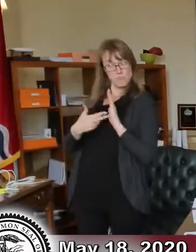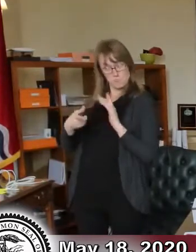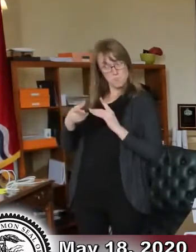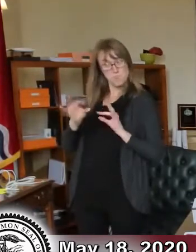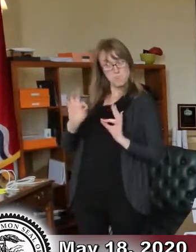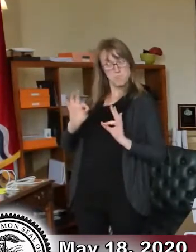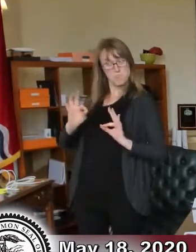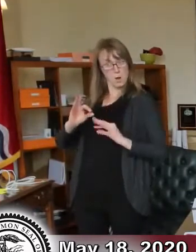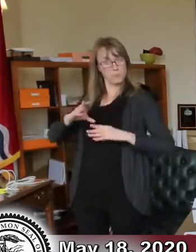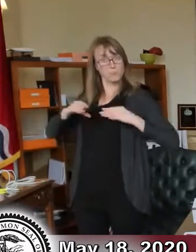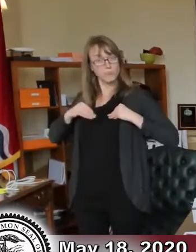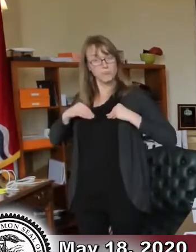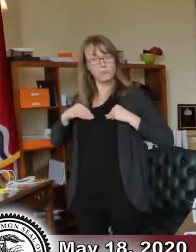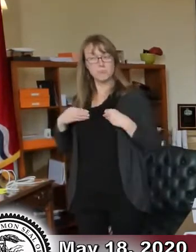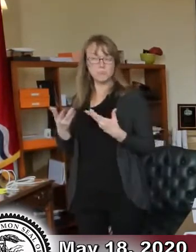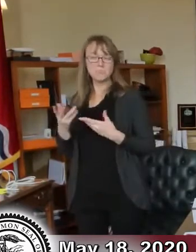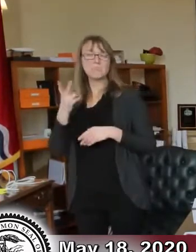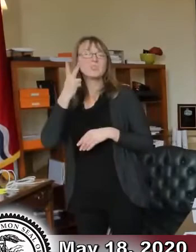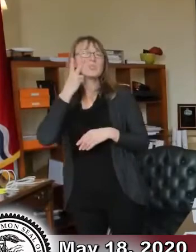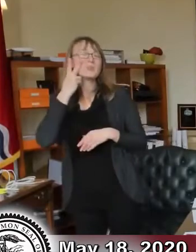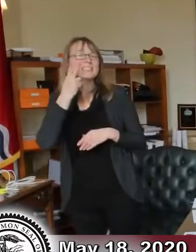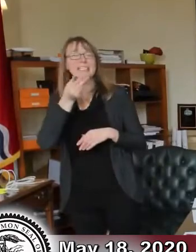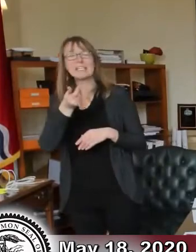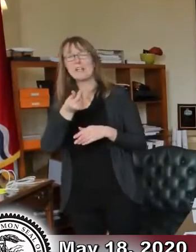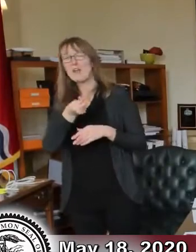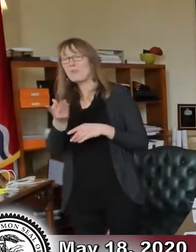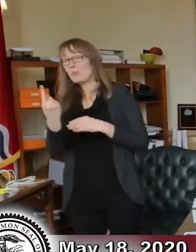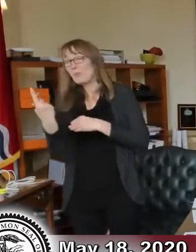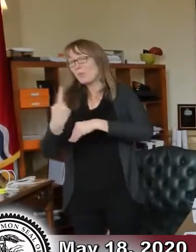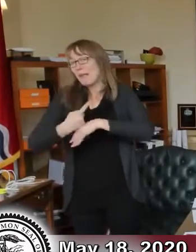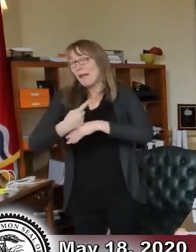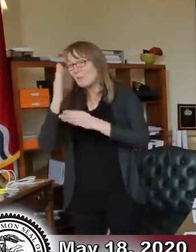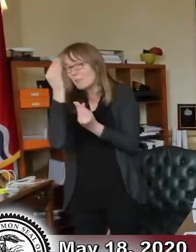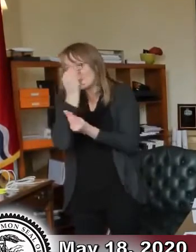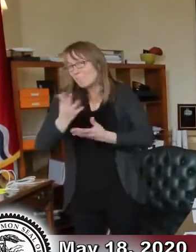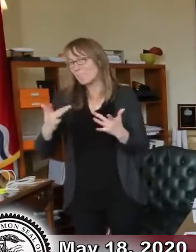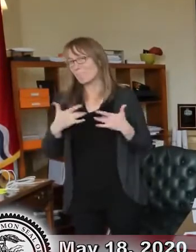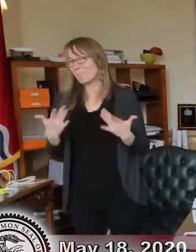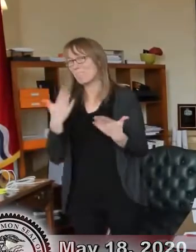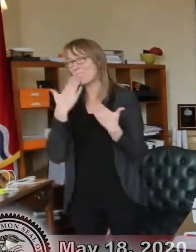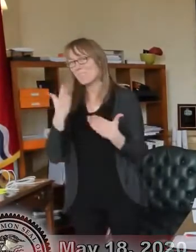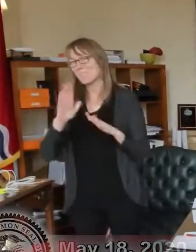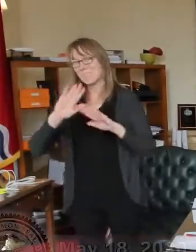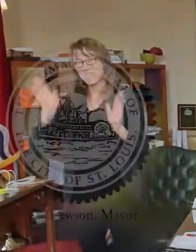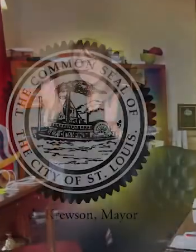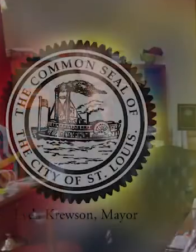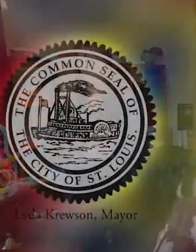that in the next day or so. Thanks so much. Appreciate you tuning in. Thanks to everybody.